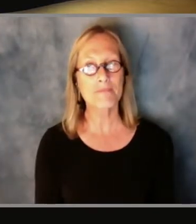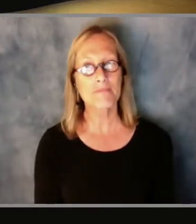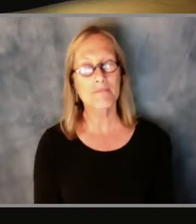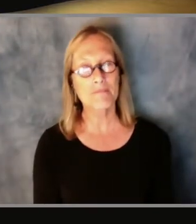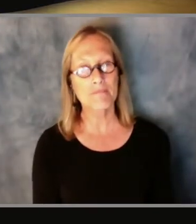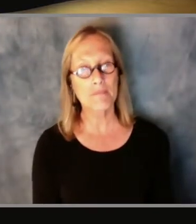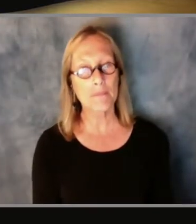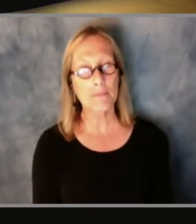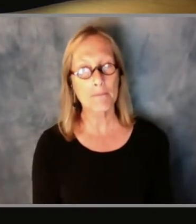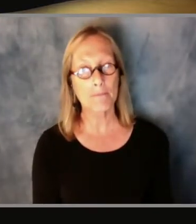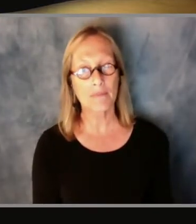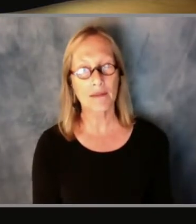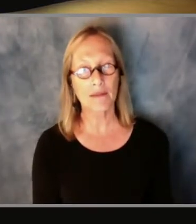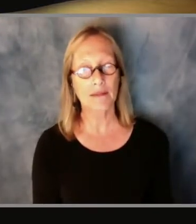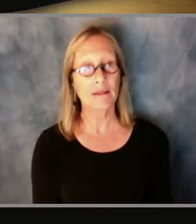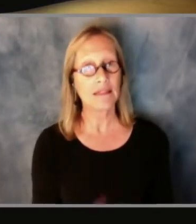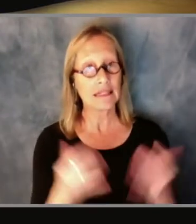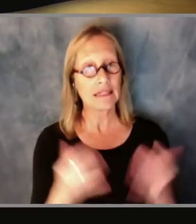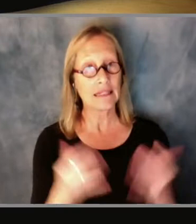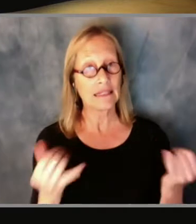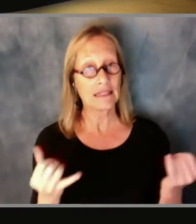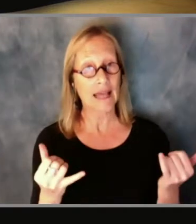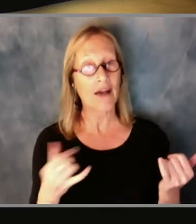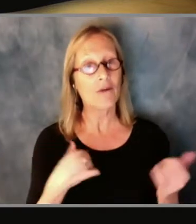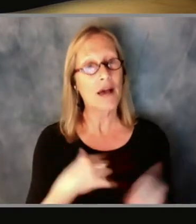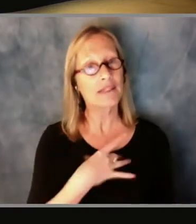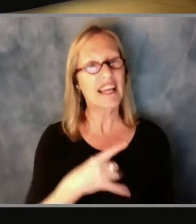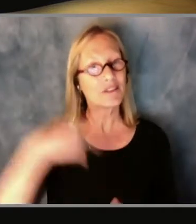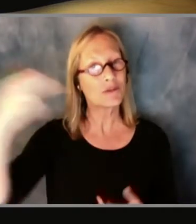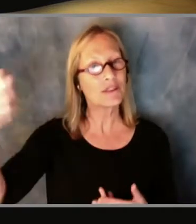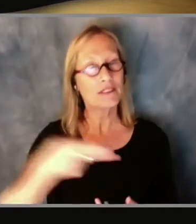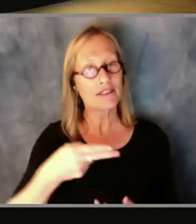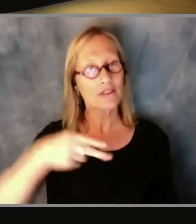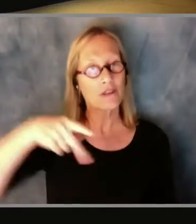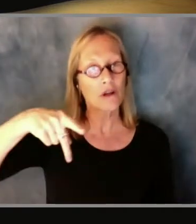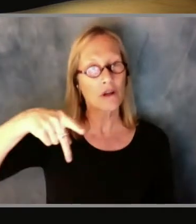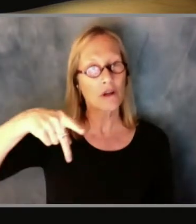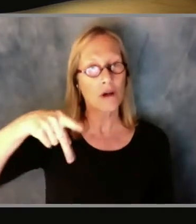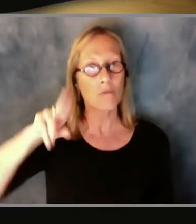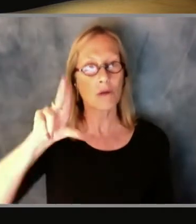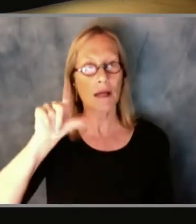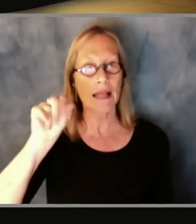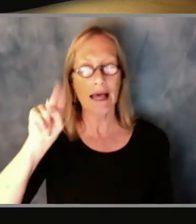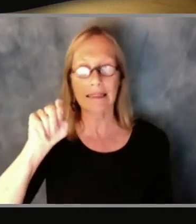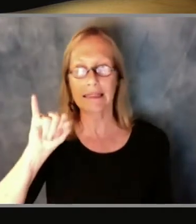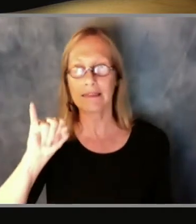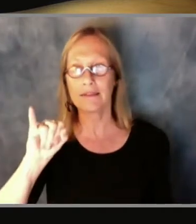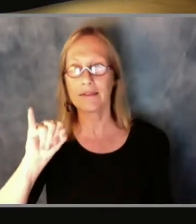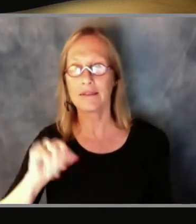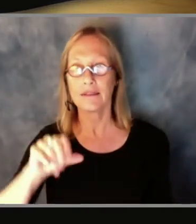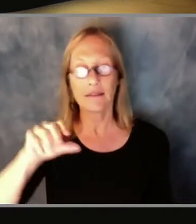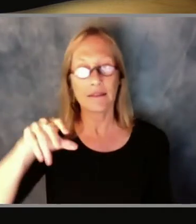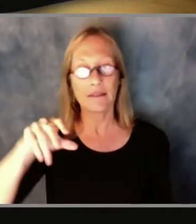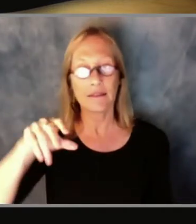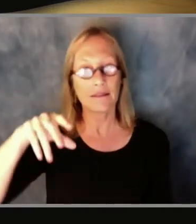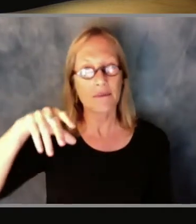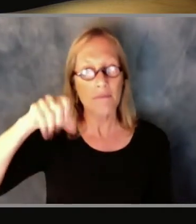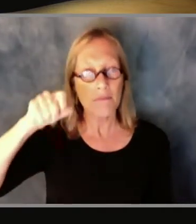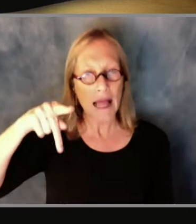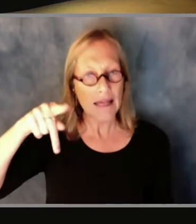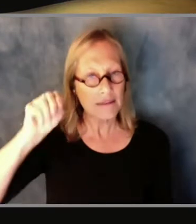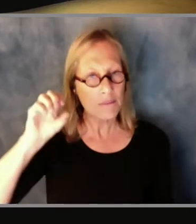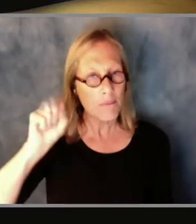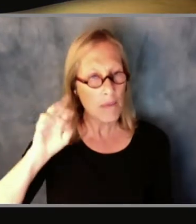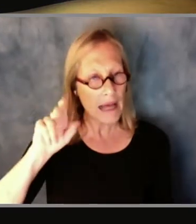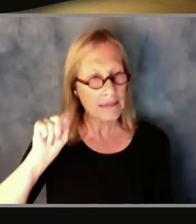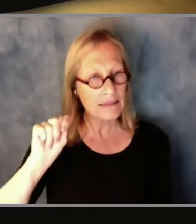At this time, I would like to introduce Pualani Basbas, a longtime member of MDA Planning